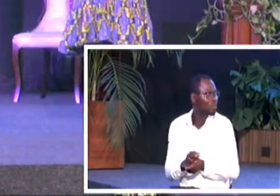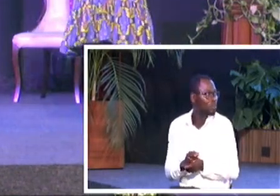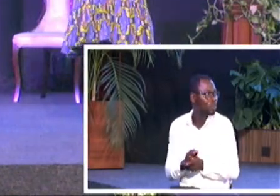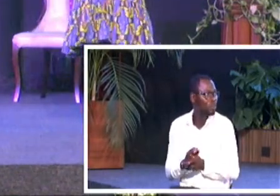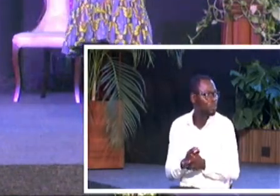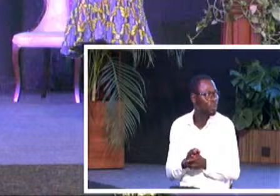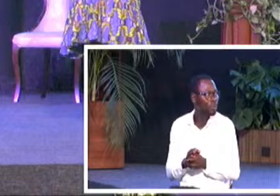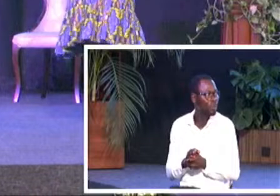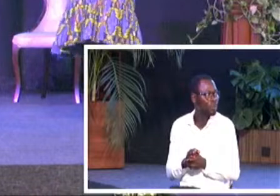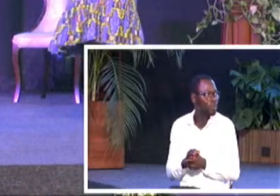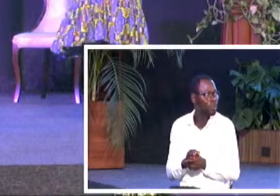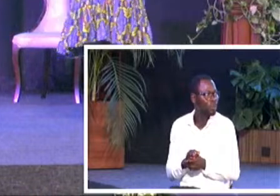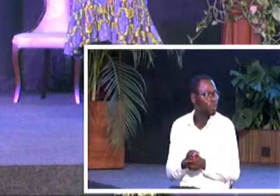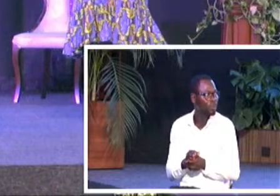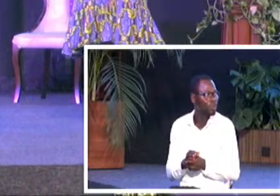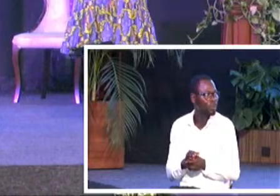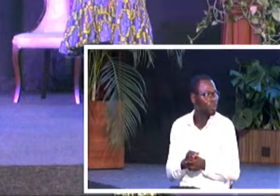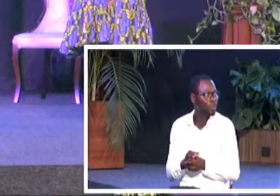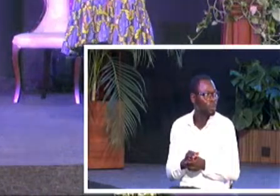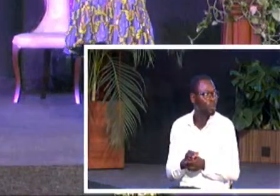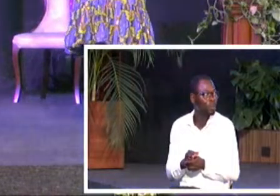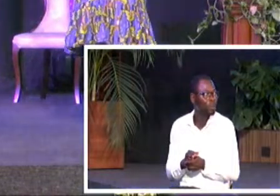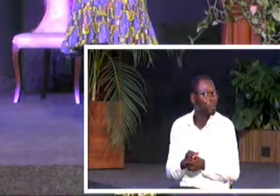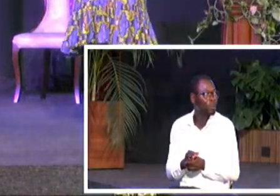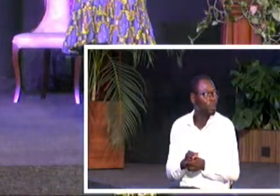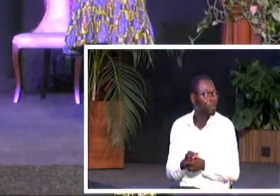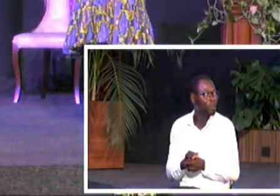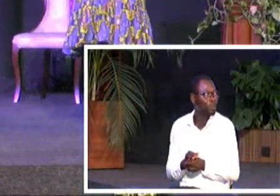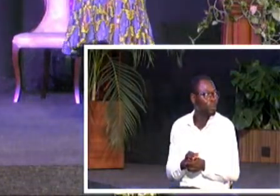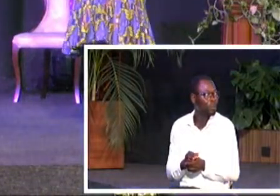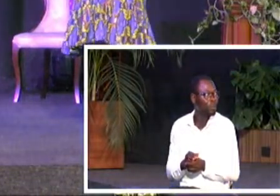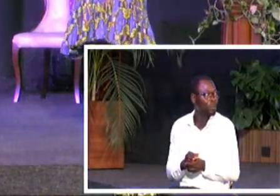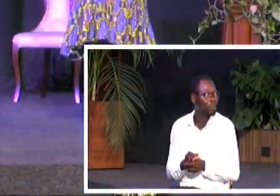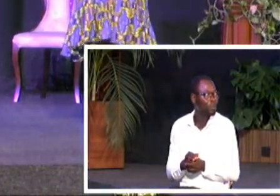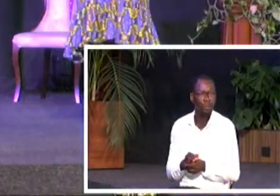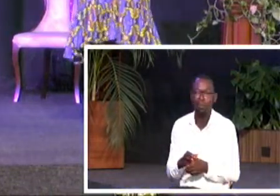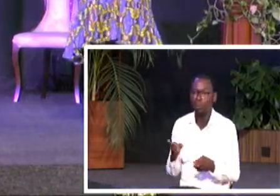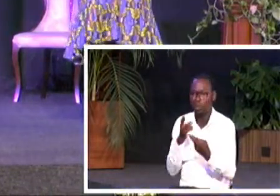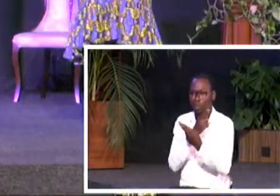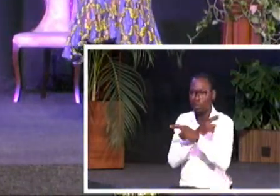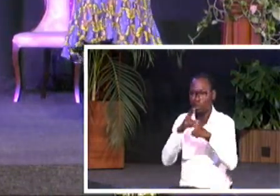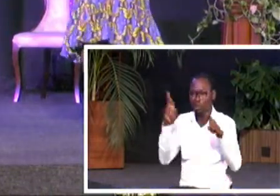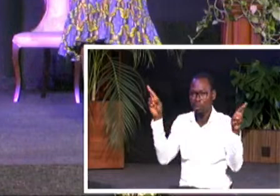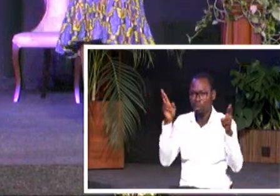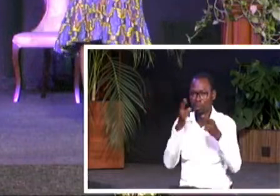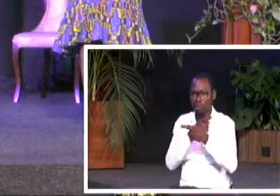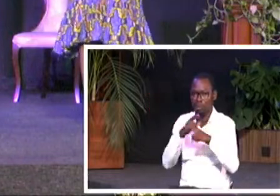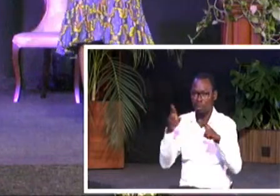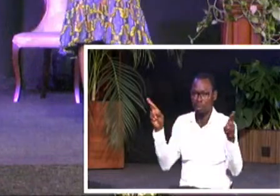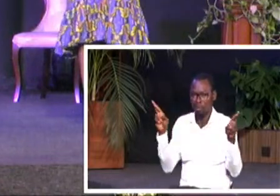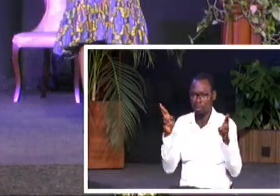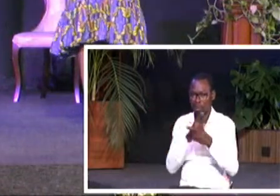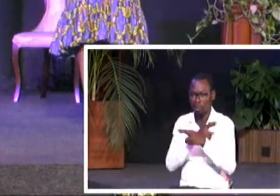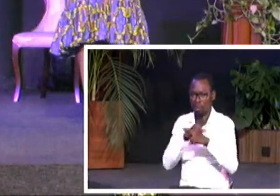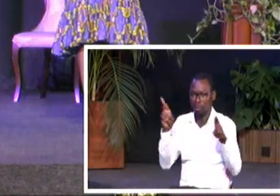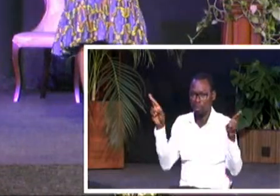we go. Are you ready for the draw? Are you ready? Genevieve, bring the bowl and let's see